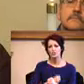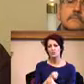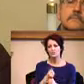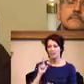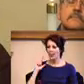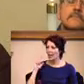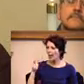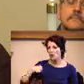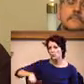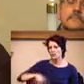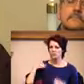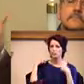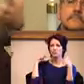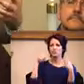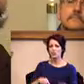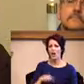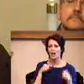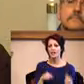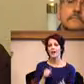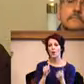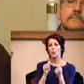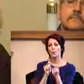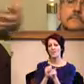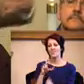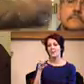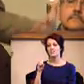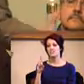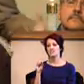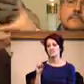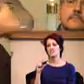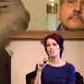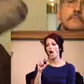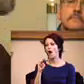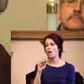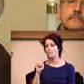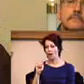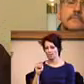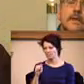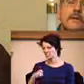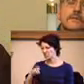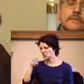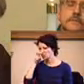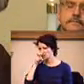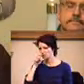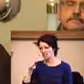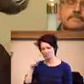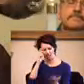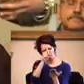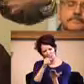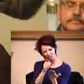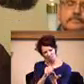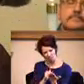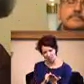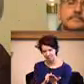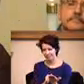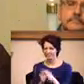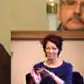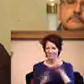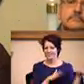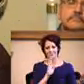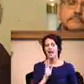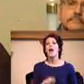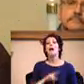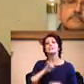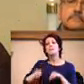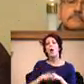Dogma instead of realizing that faith is all about values it's all about life it's all about life and abundance it's all about life